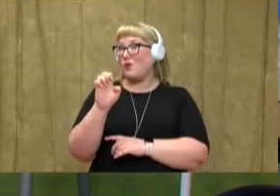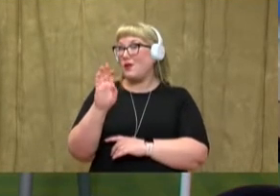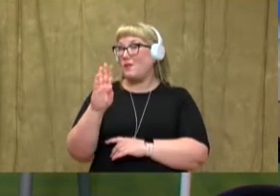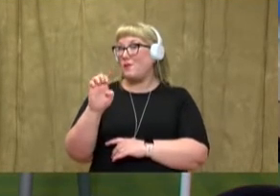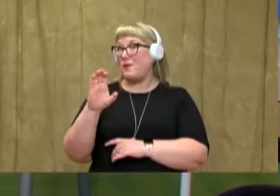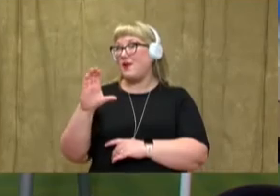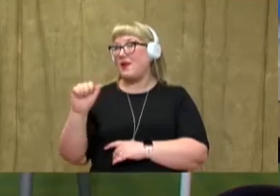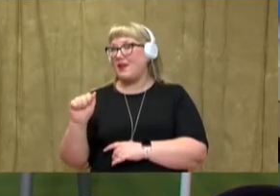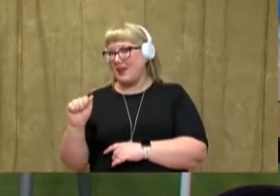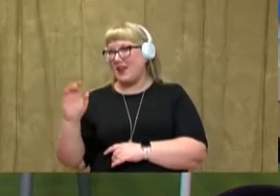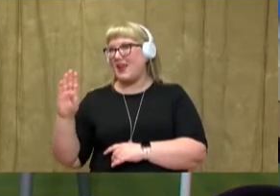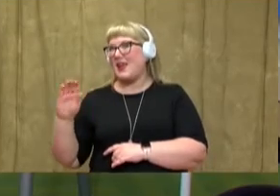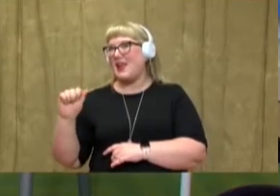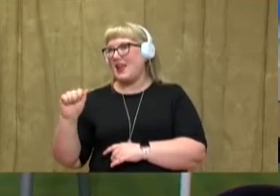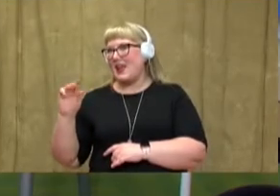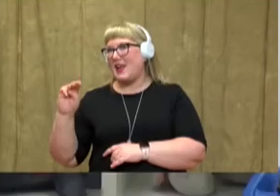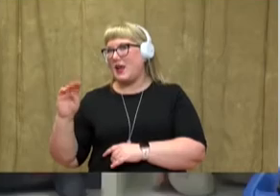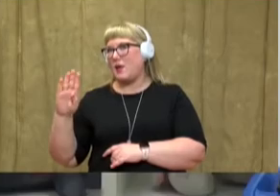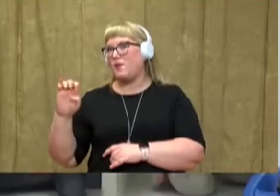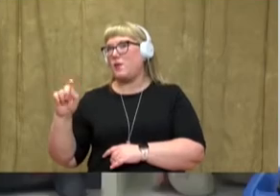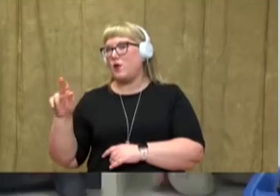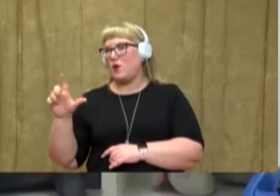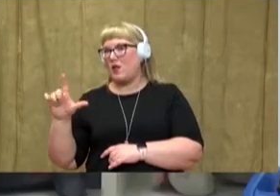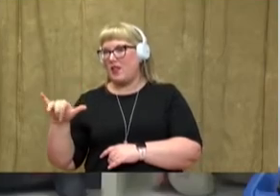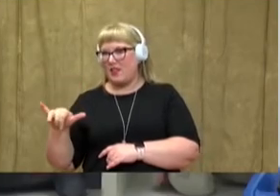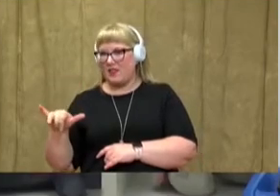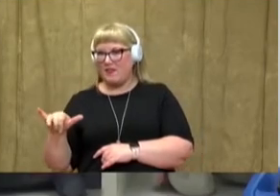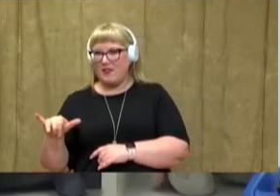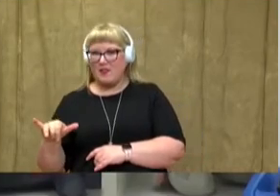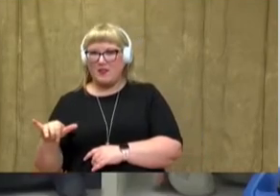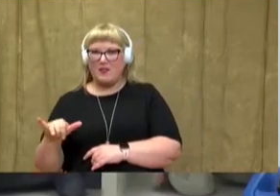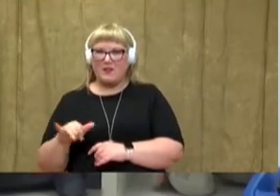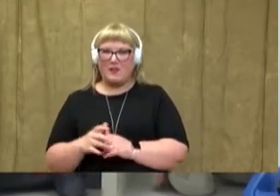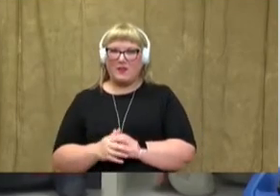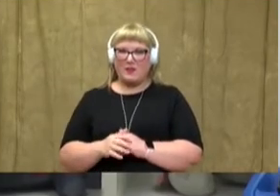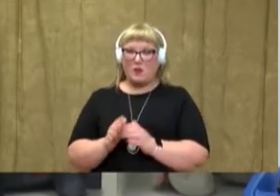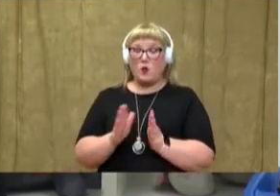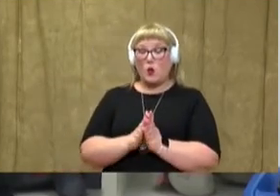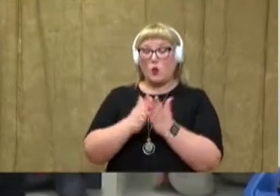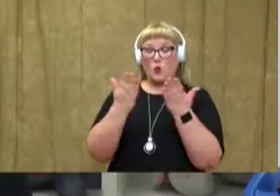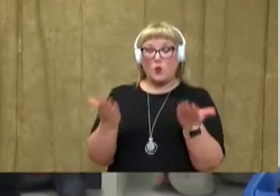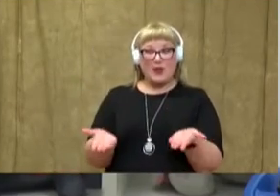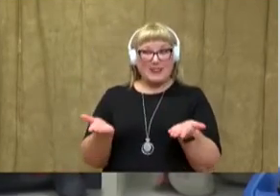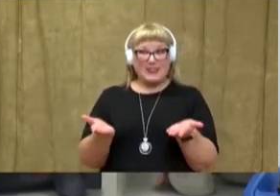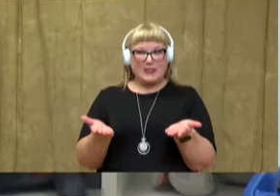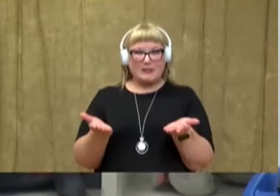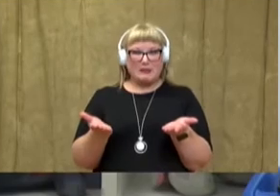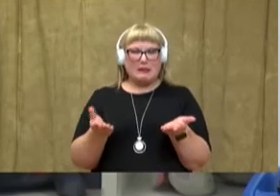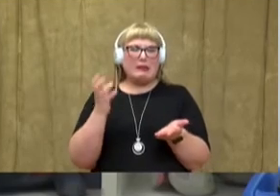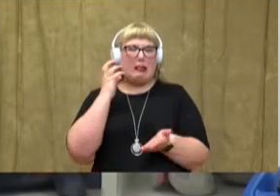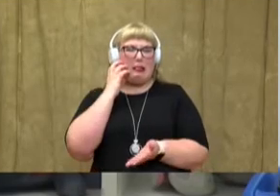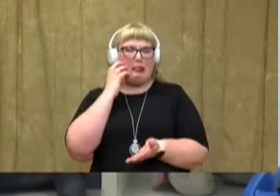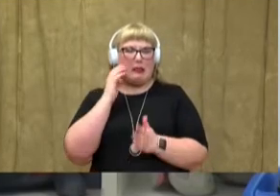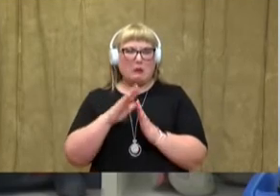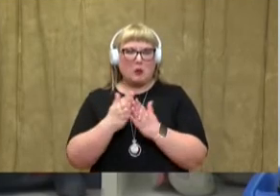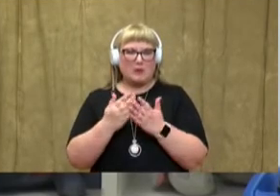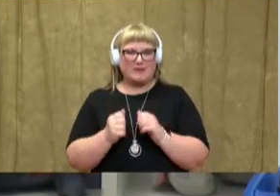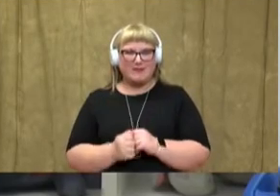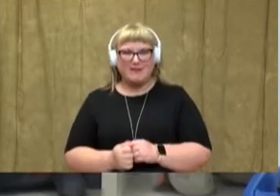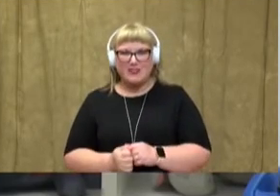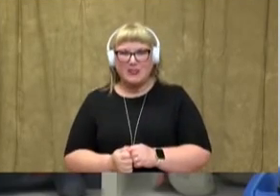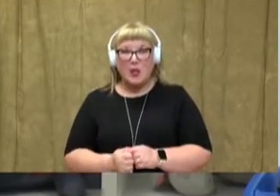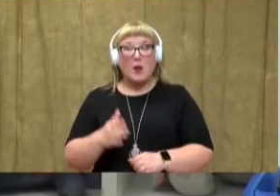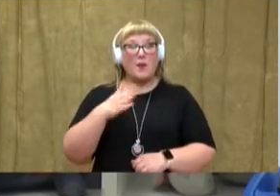of the book. All right, and we're gonna open. It's a little thick, the book.